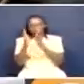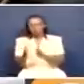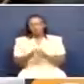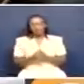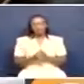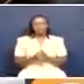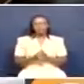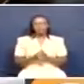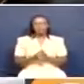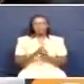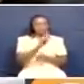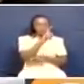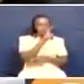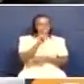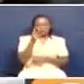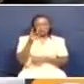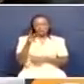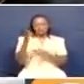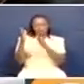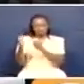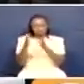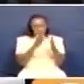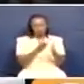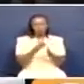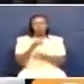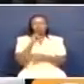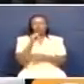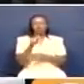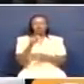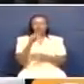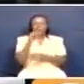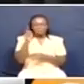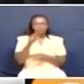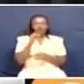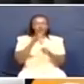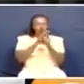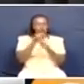And the first and second respondent should therefore not be prejudiced for that.